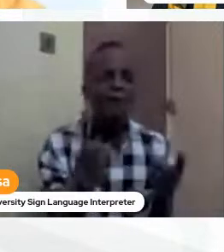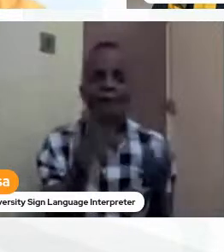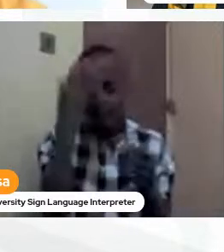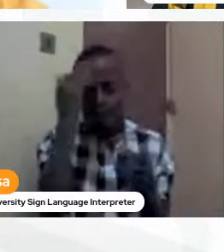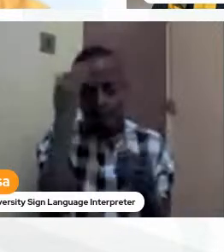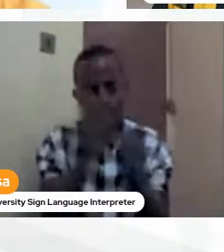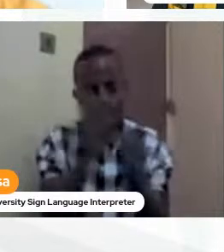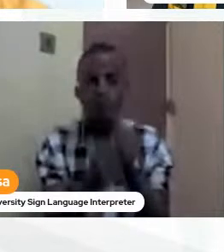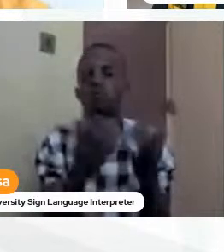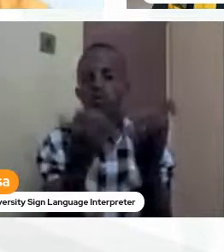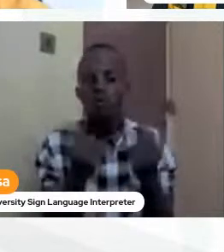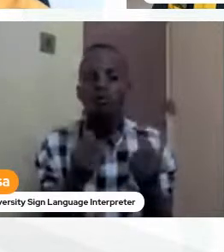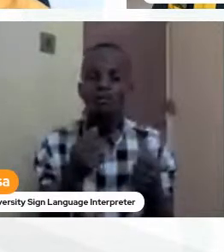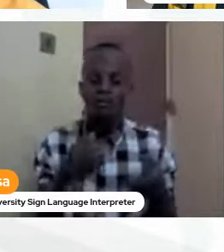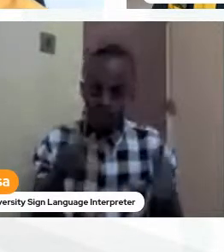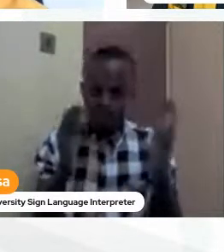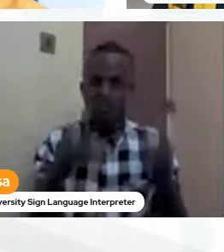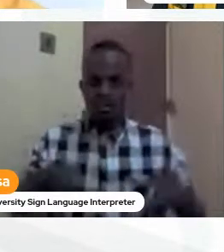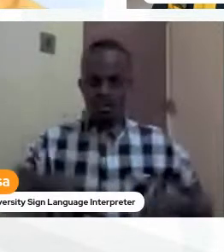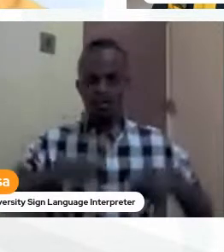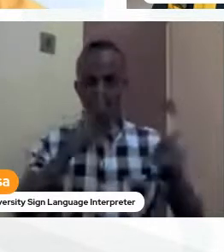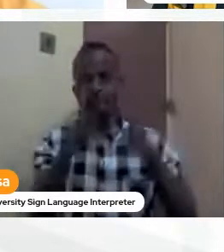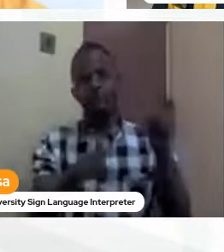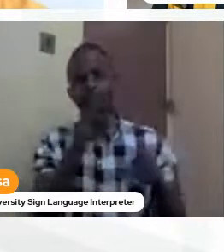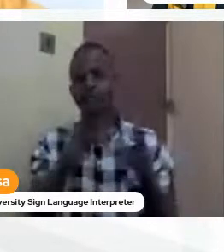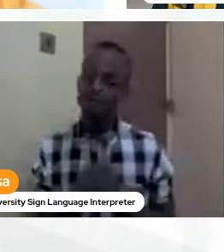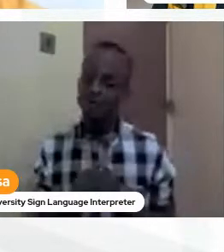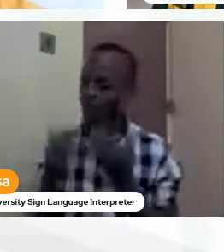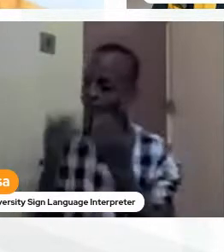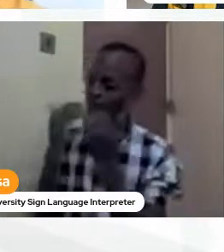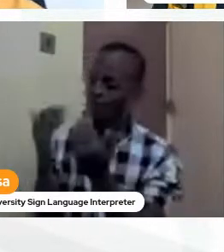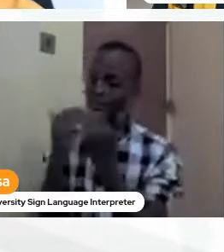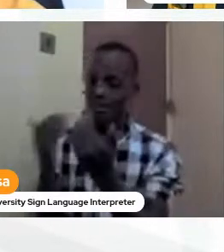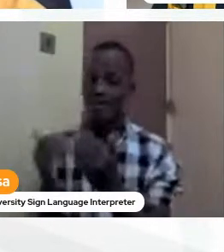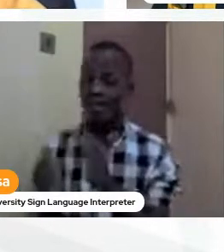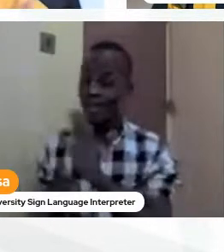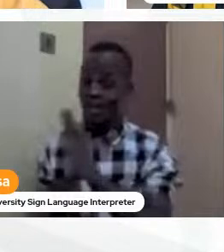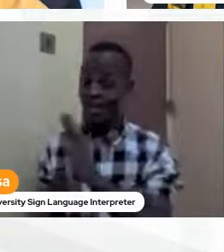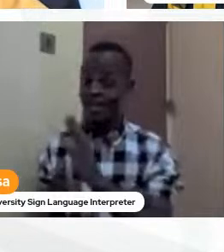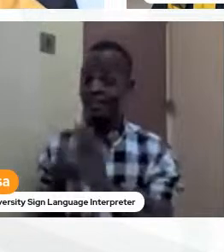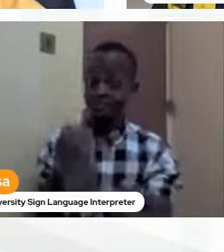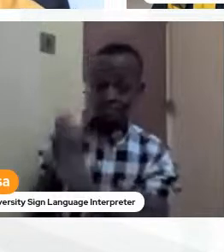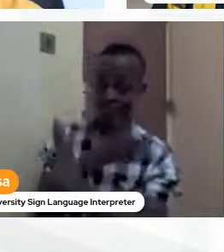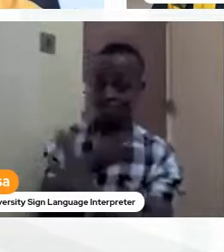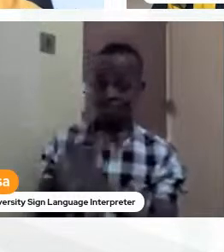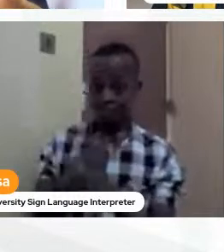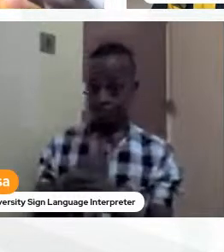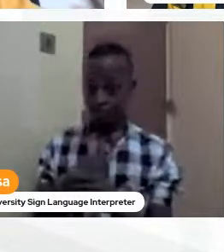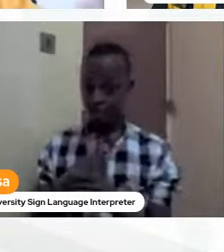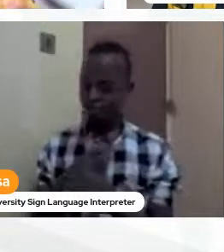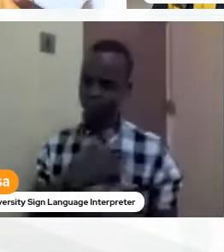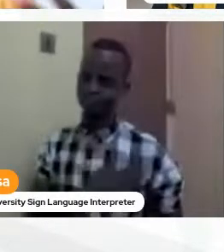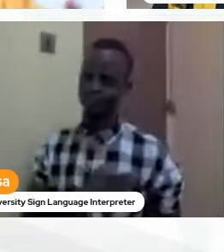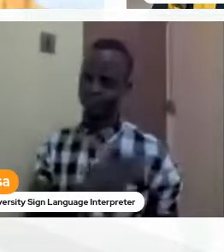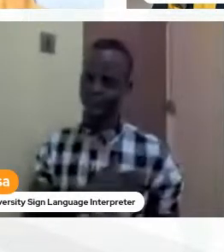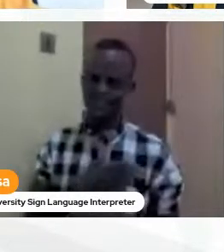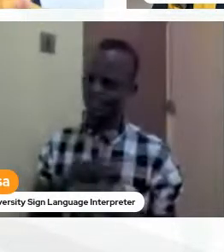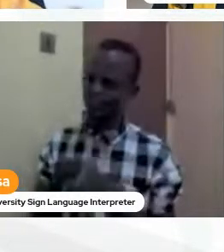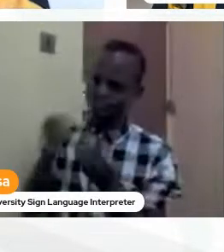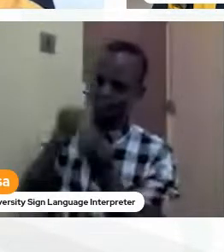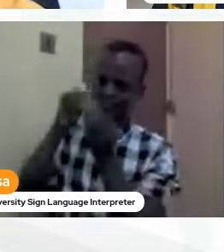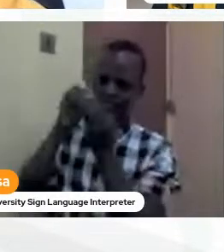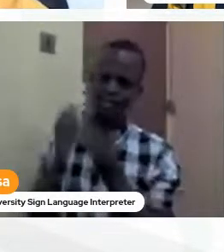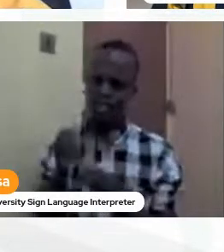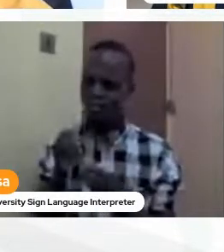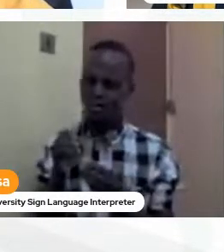That's so great to hear. Before I let you go, could you also please tell us can you highlight some of